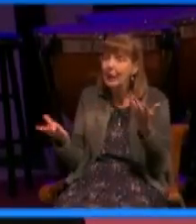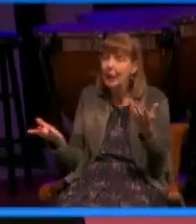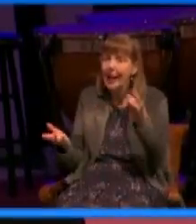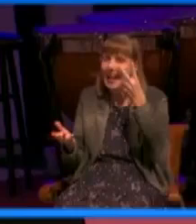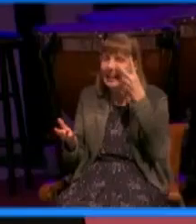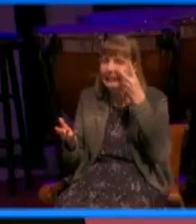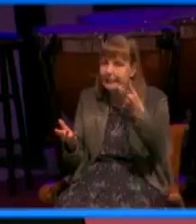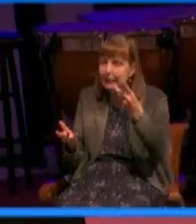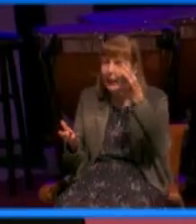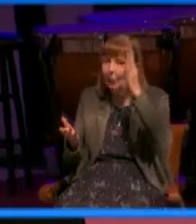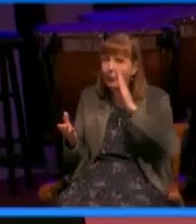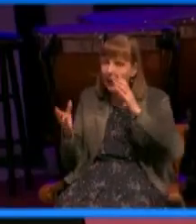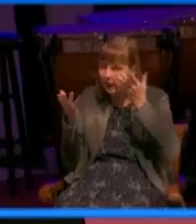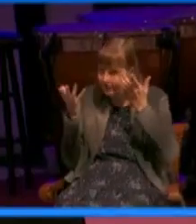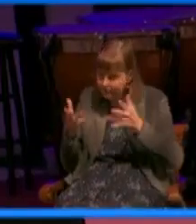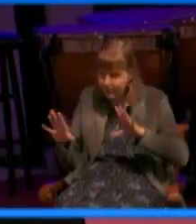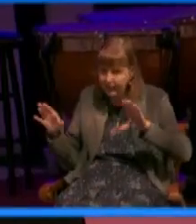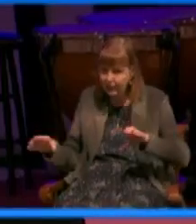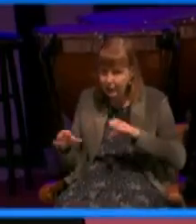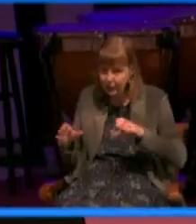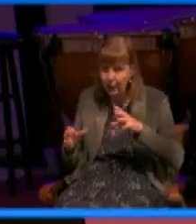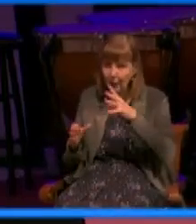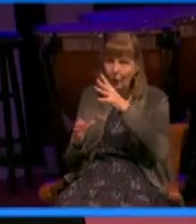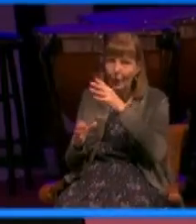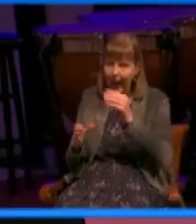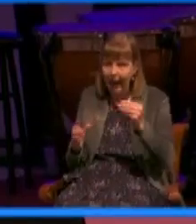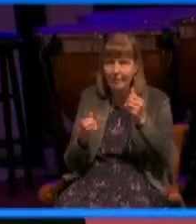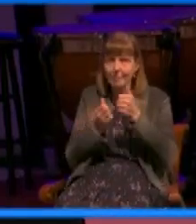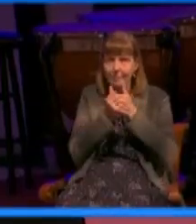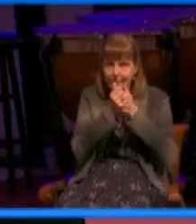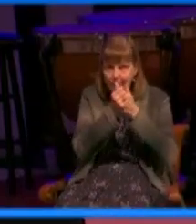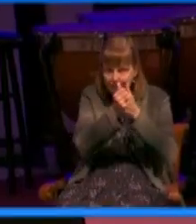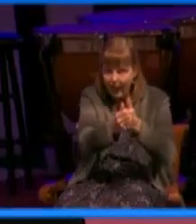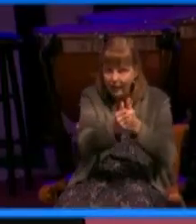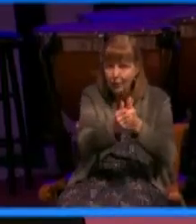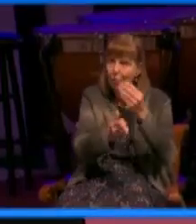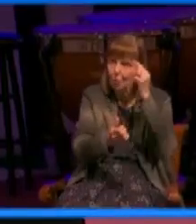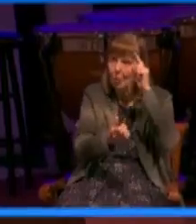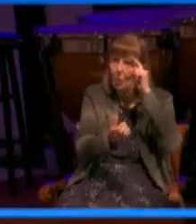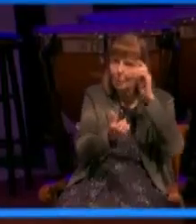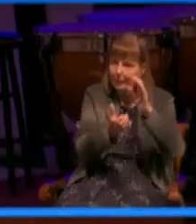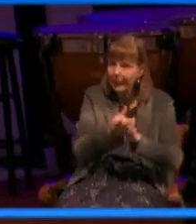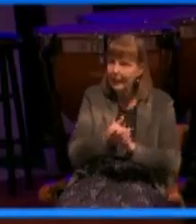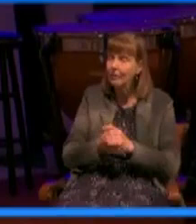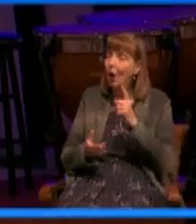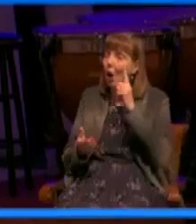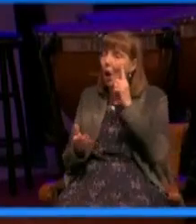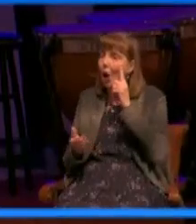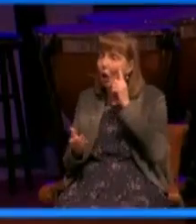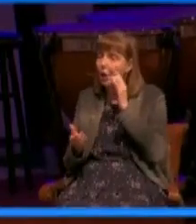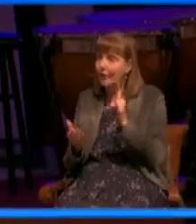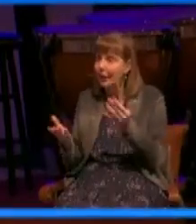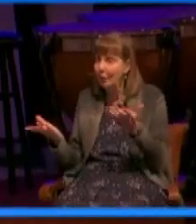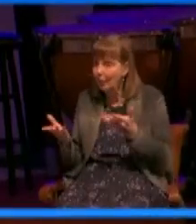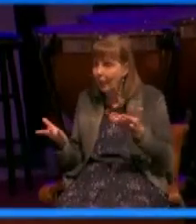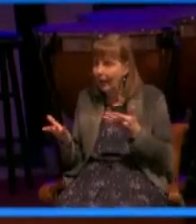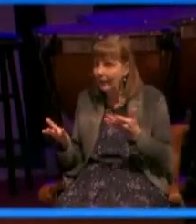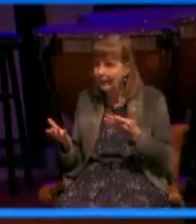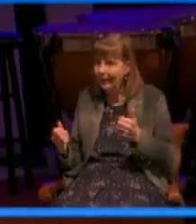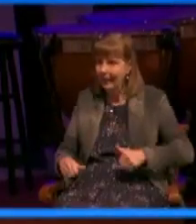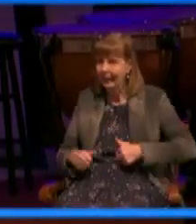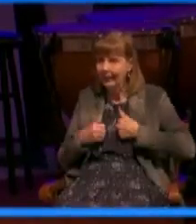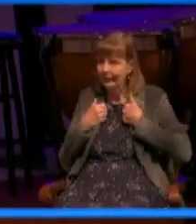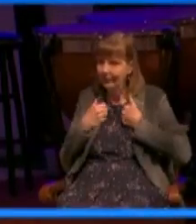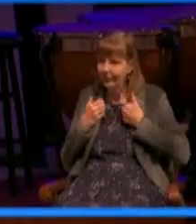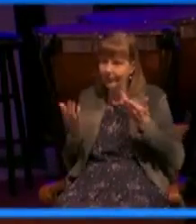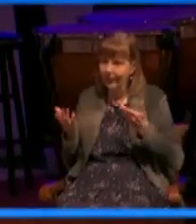it. He is walking now this way. So what does this look like? It means simply this, living a life that believes the Lord. That